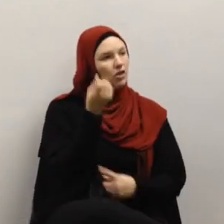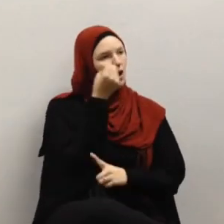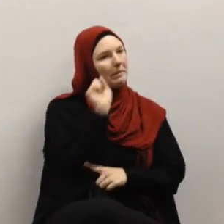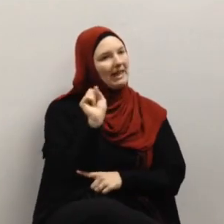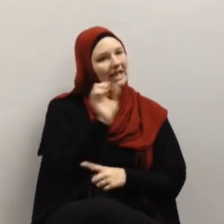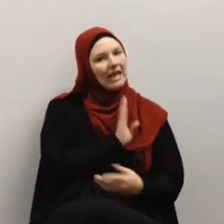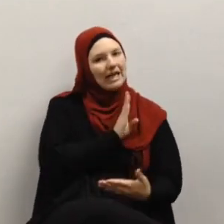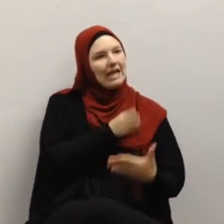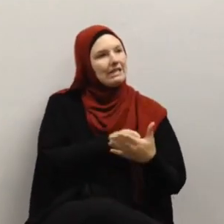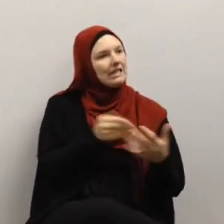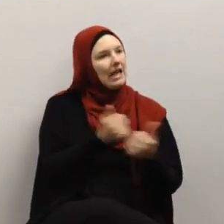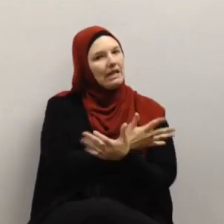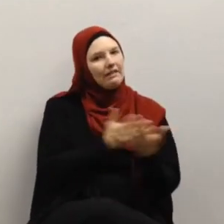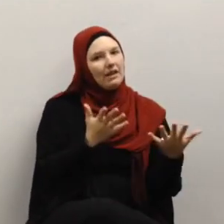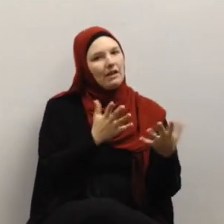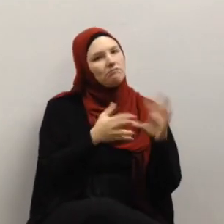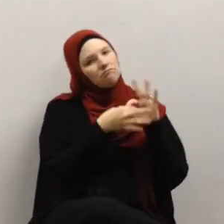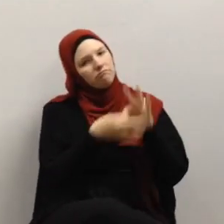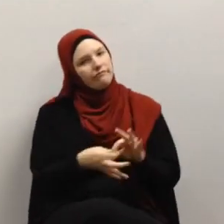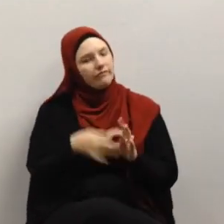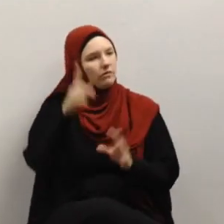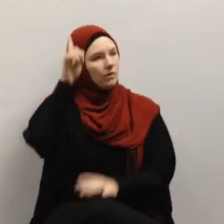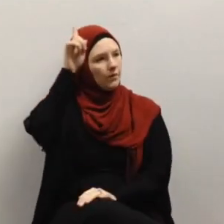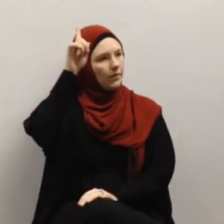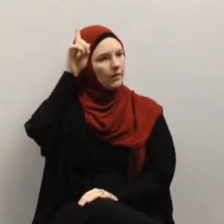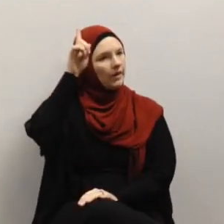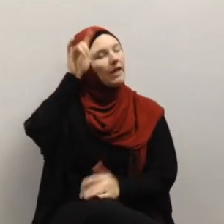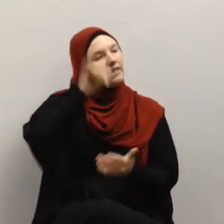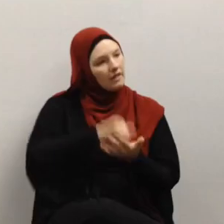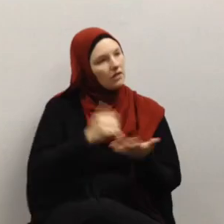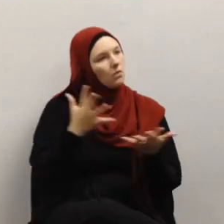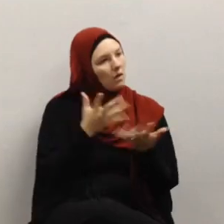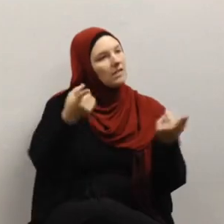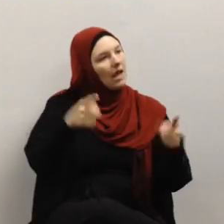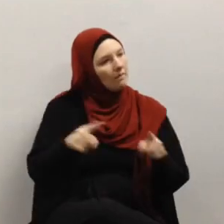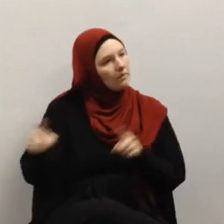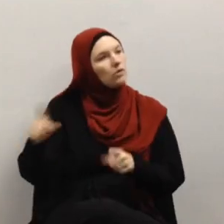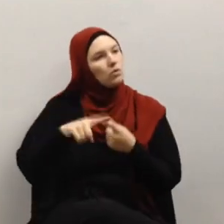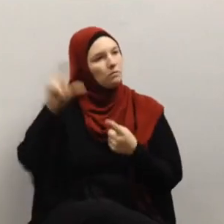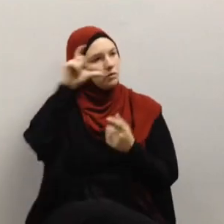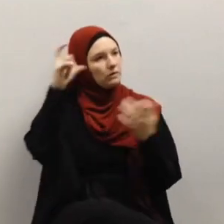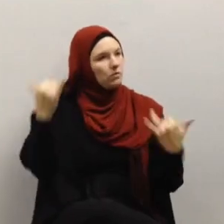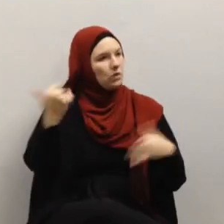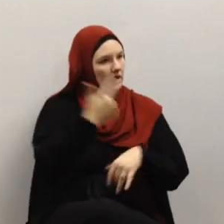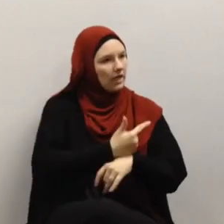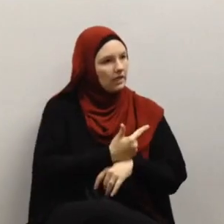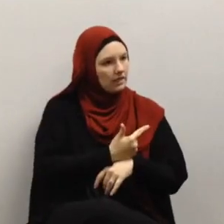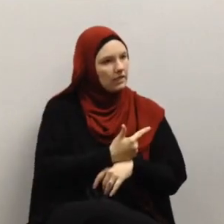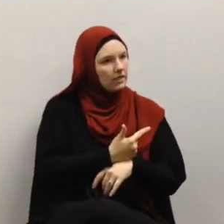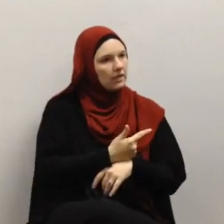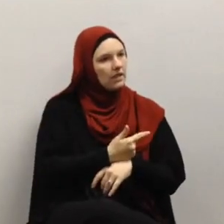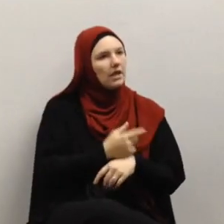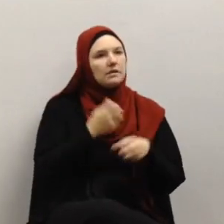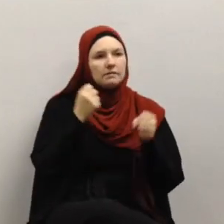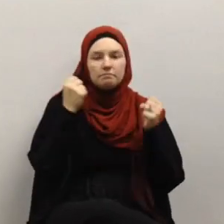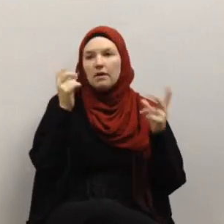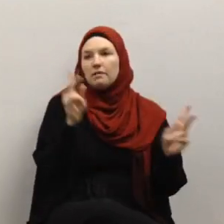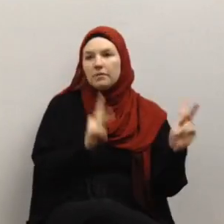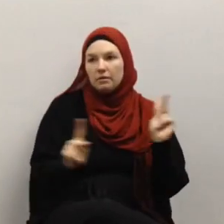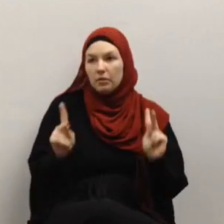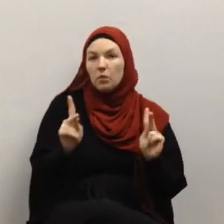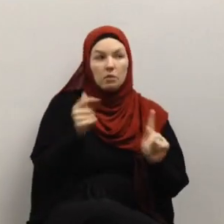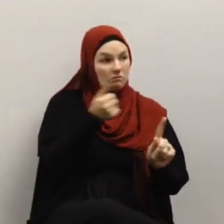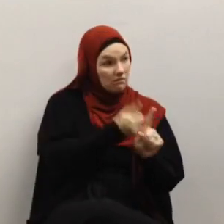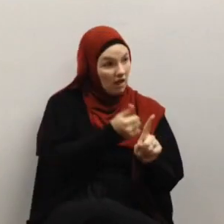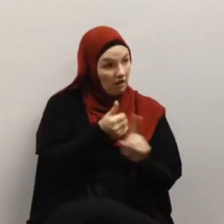anything godly. This is what is happening to Muslims today. There are people who are Muslims who